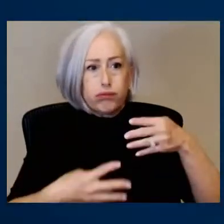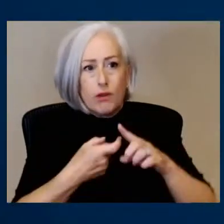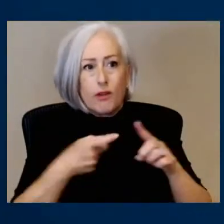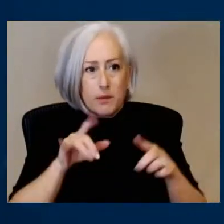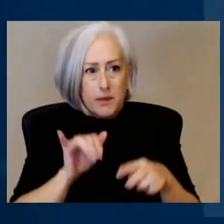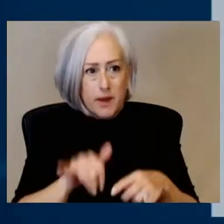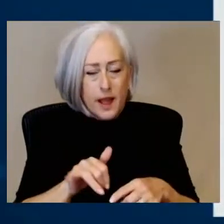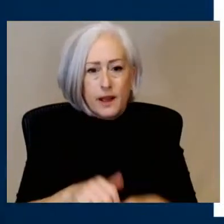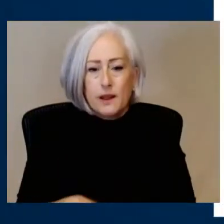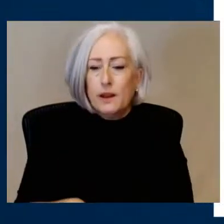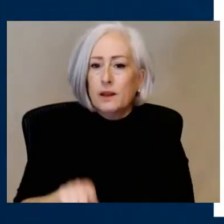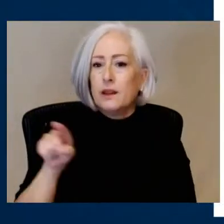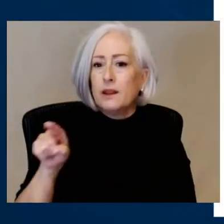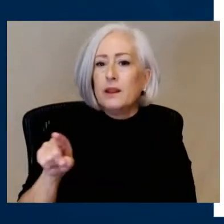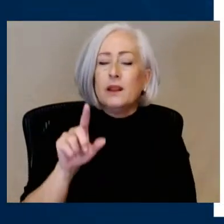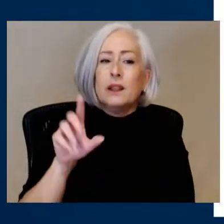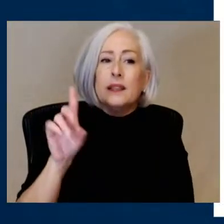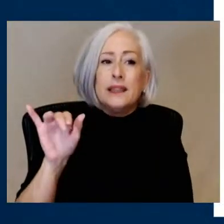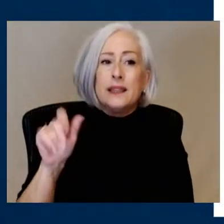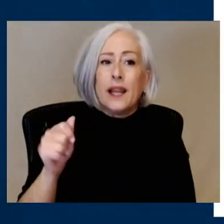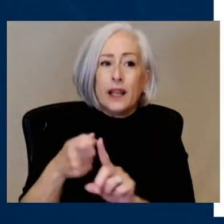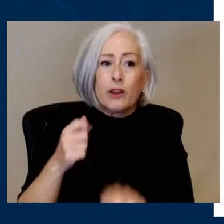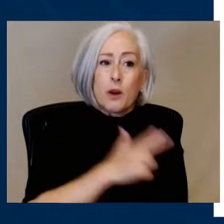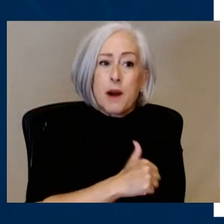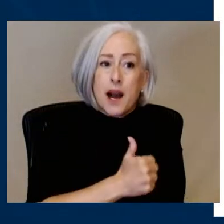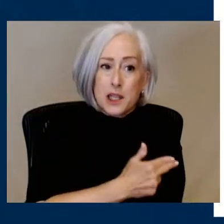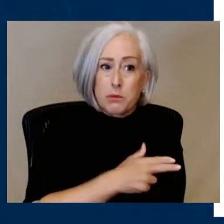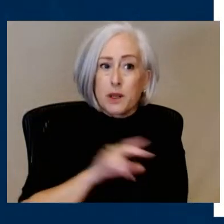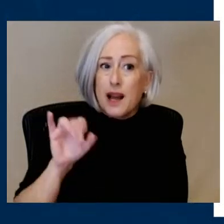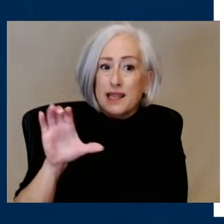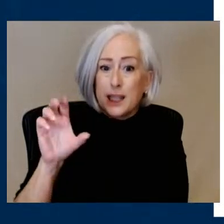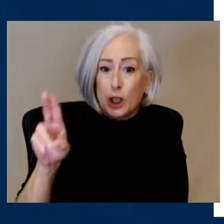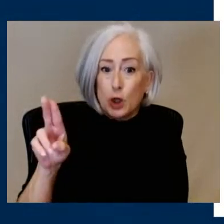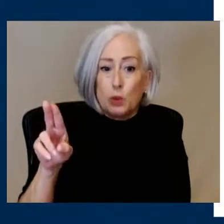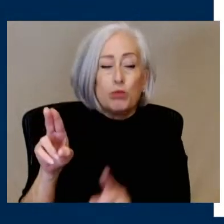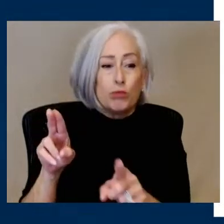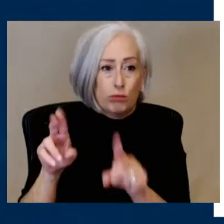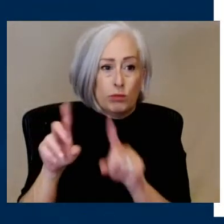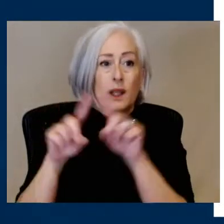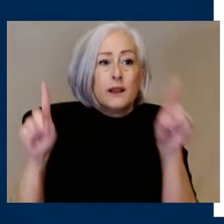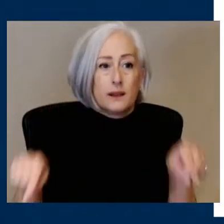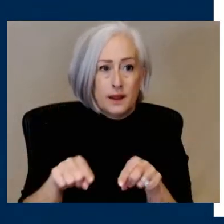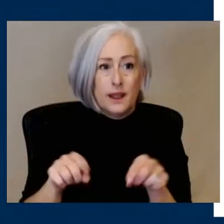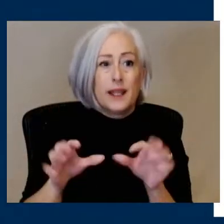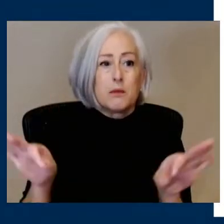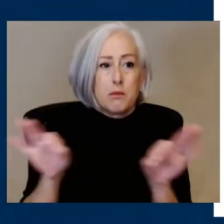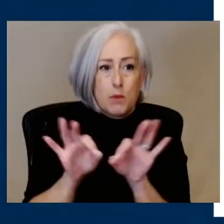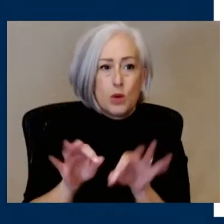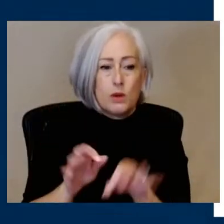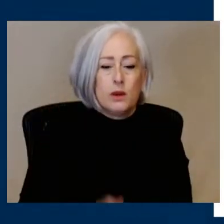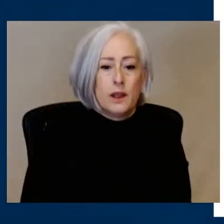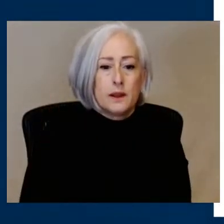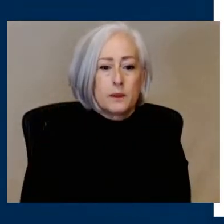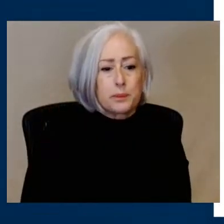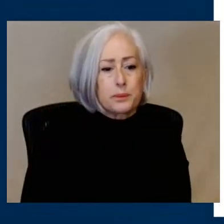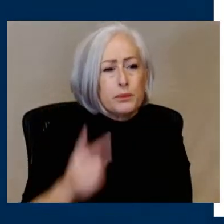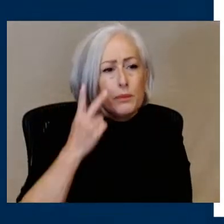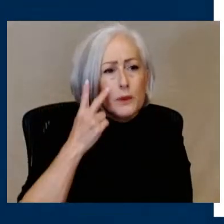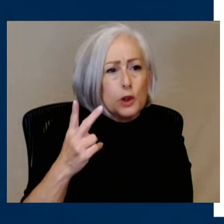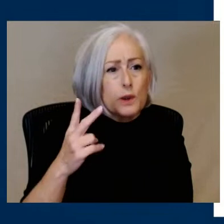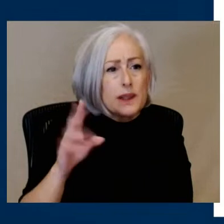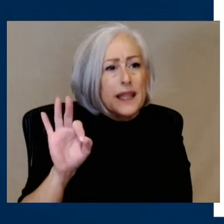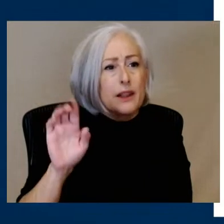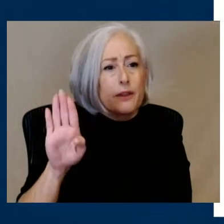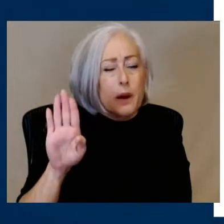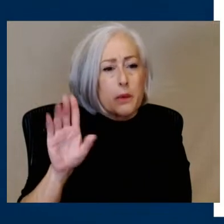and ICUs, et cetera? Yeah, this is a really important slide. I want to talk to you a little bit. So if you go back to February of 2020, so right at the very beginning of the